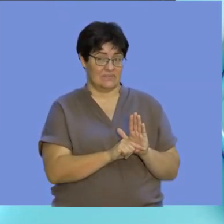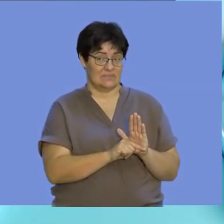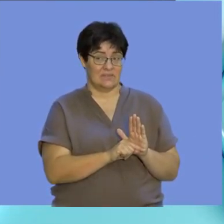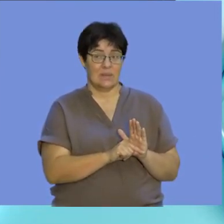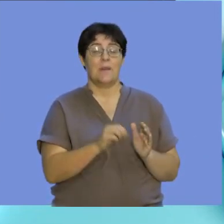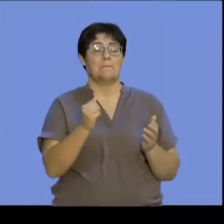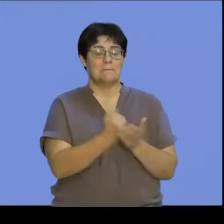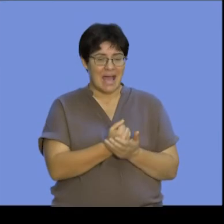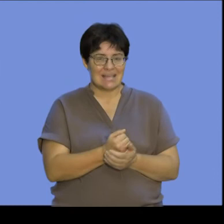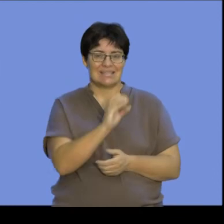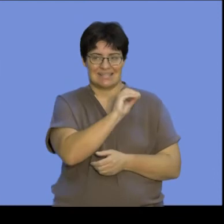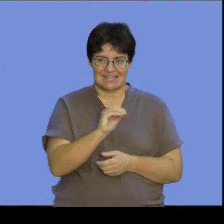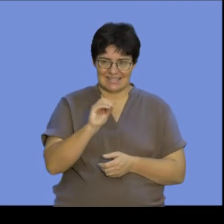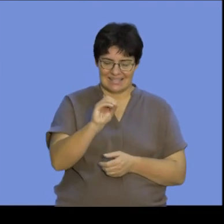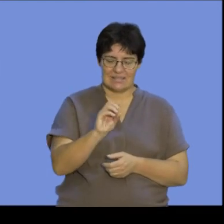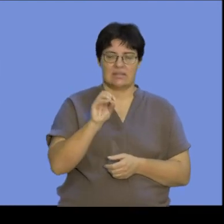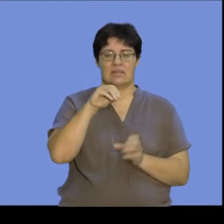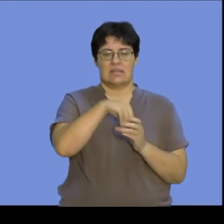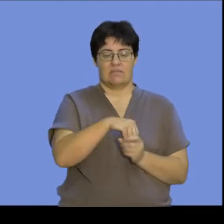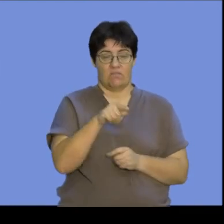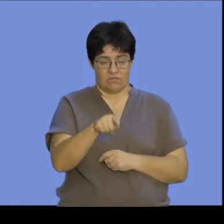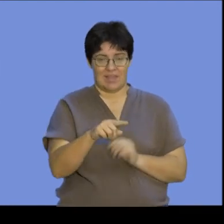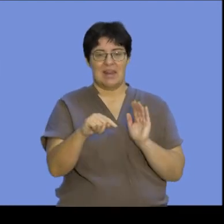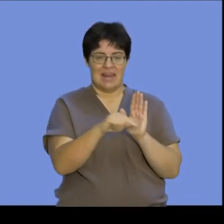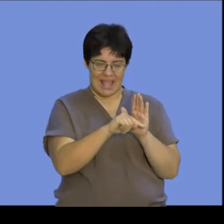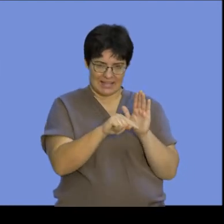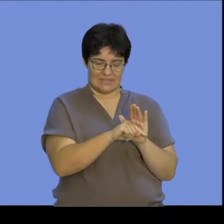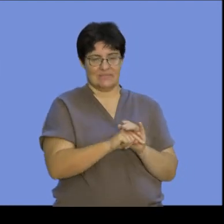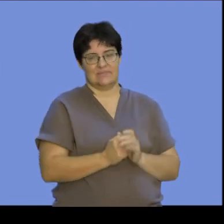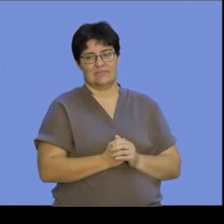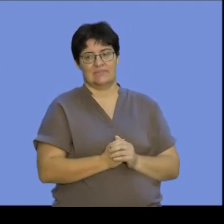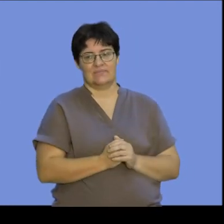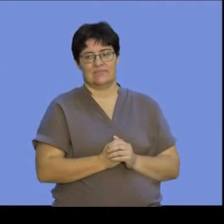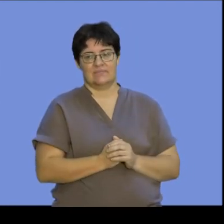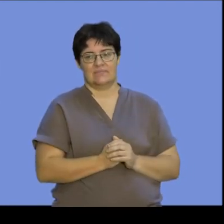to substitute in the negative.